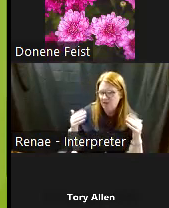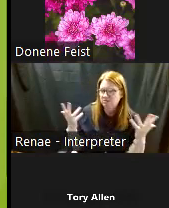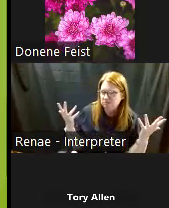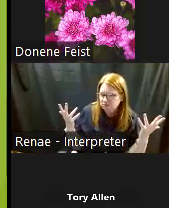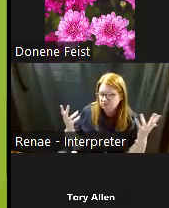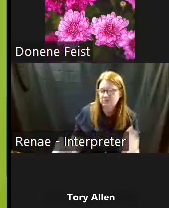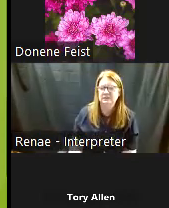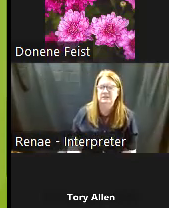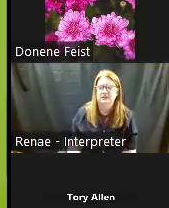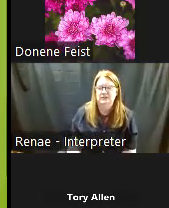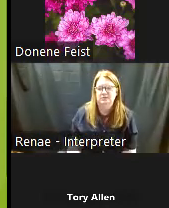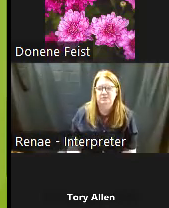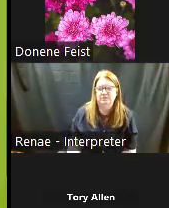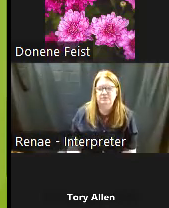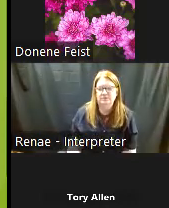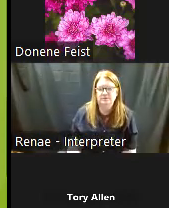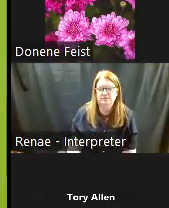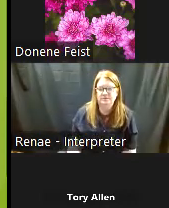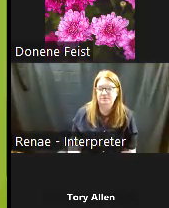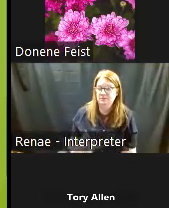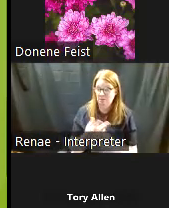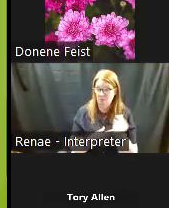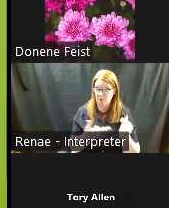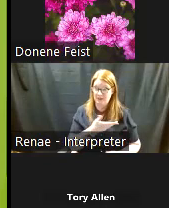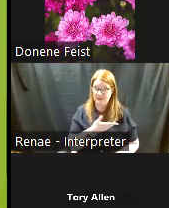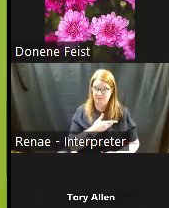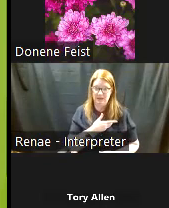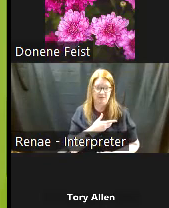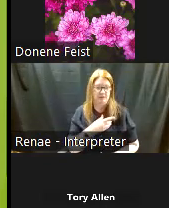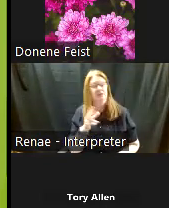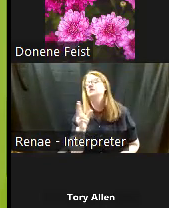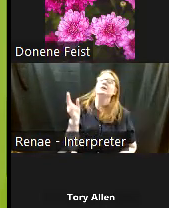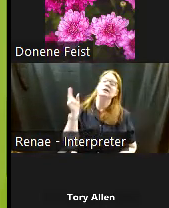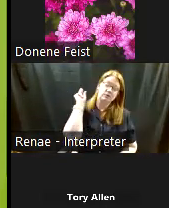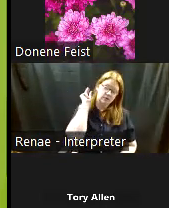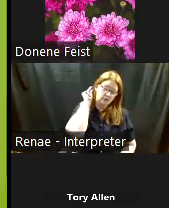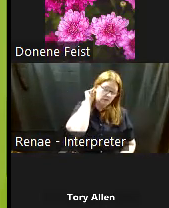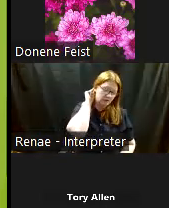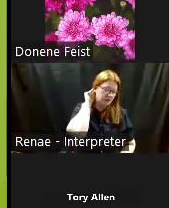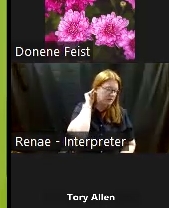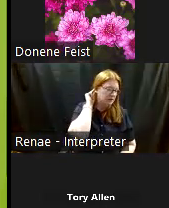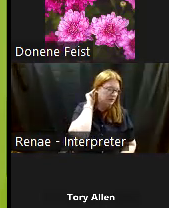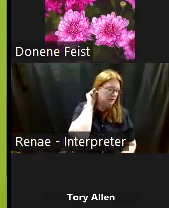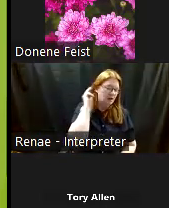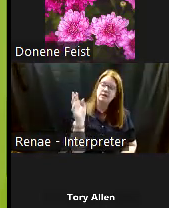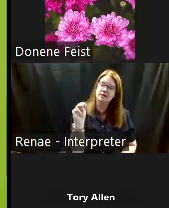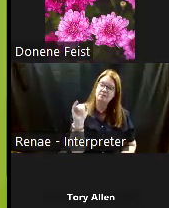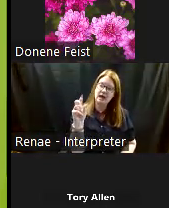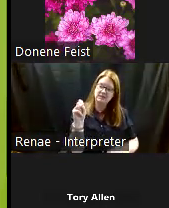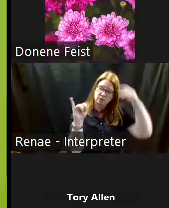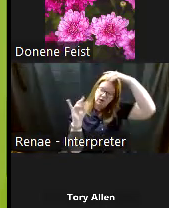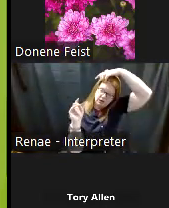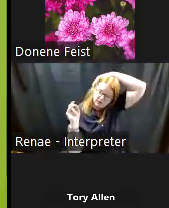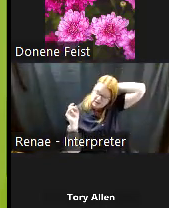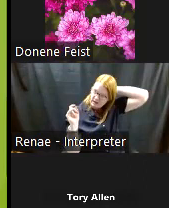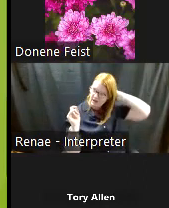other. Both of these babies have the stickers behind their ears on the mastoid, which is very common.